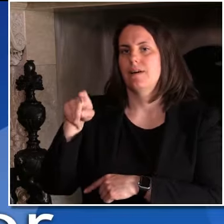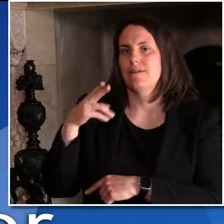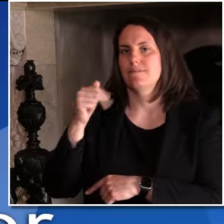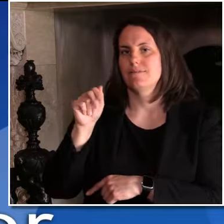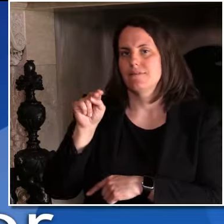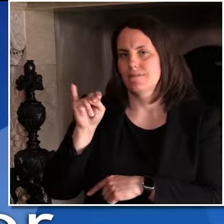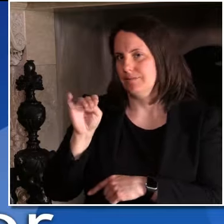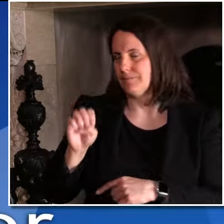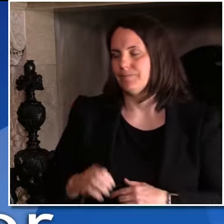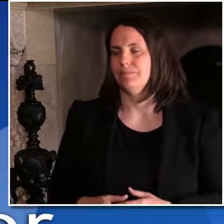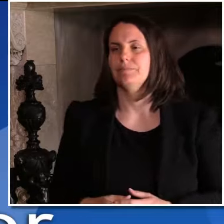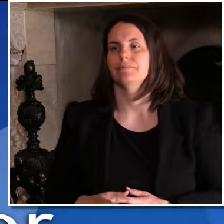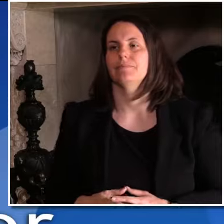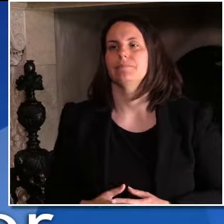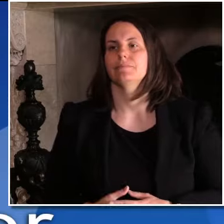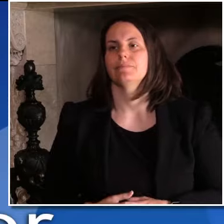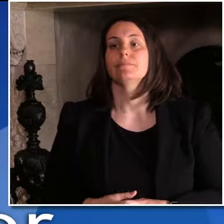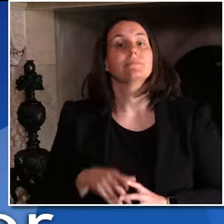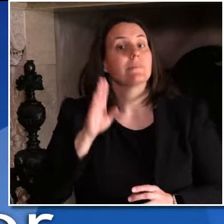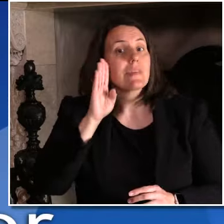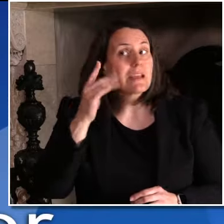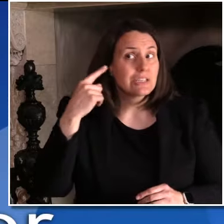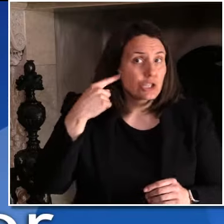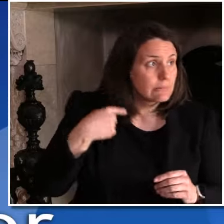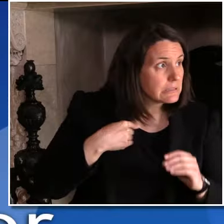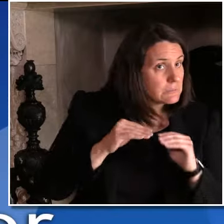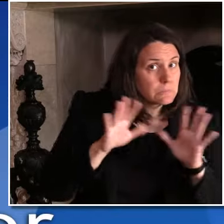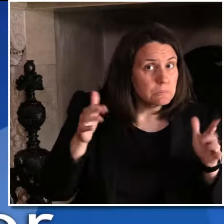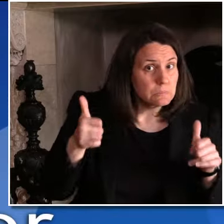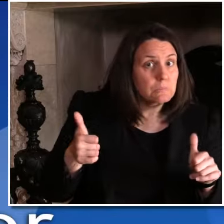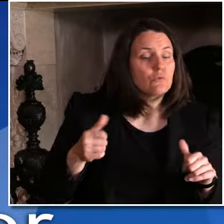Stephanie Hoff. Hi, can you hear me okay? Yes, we can.